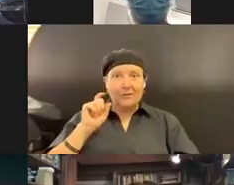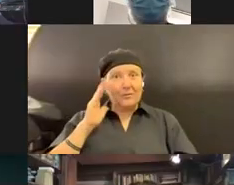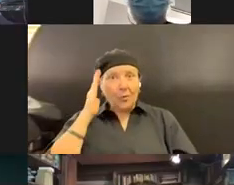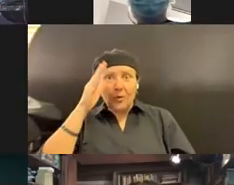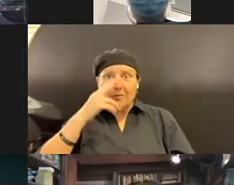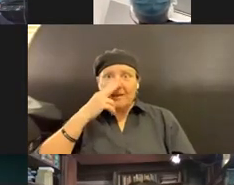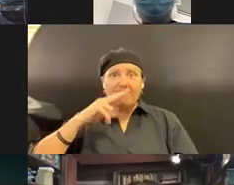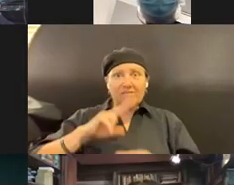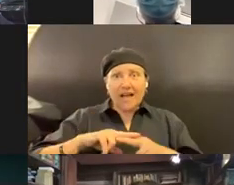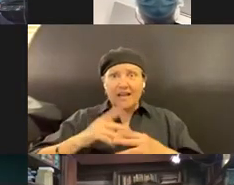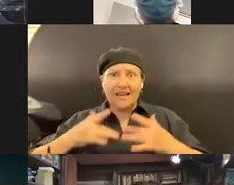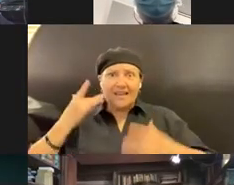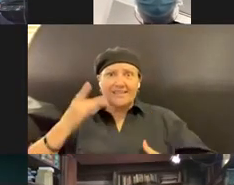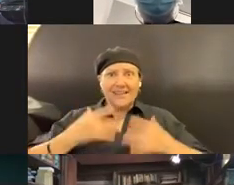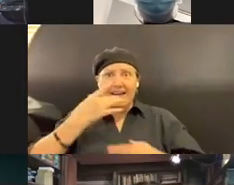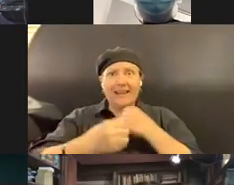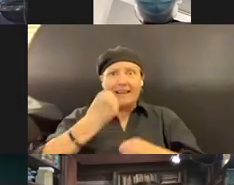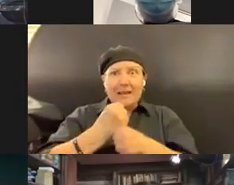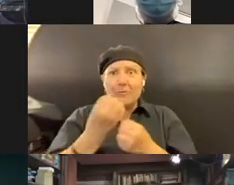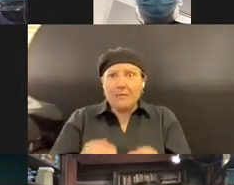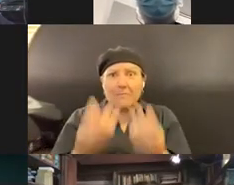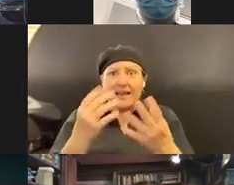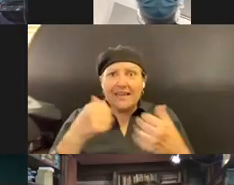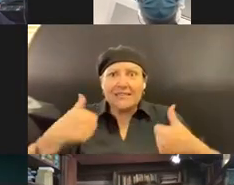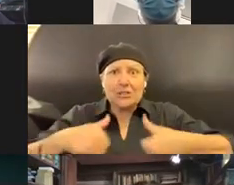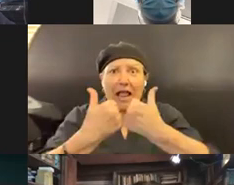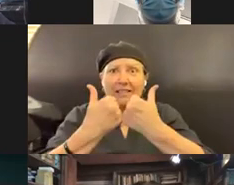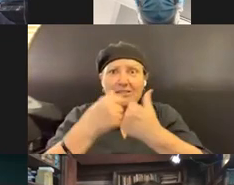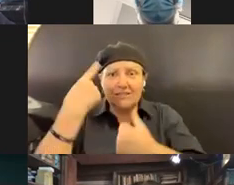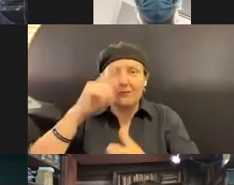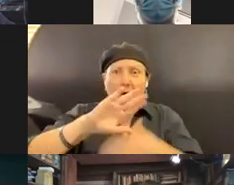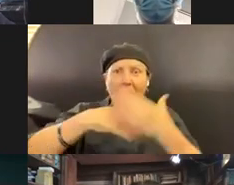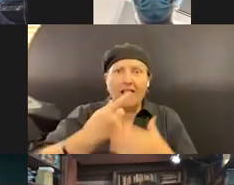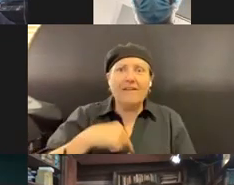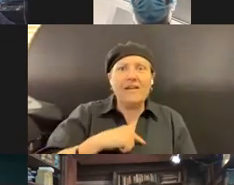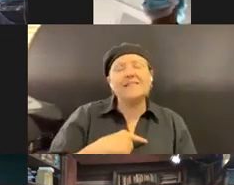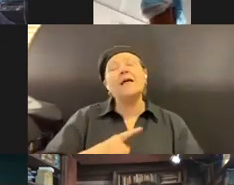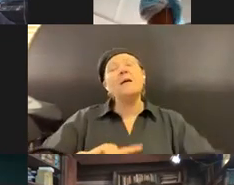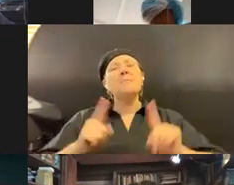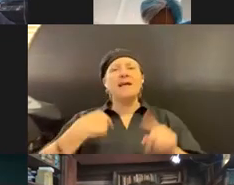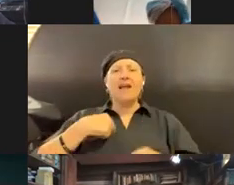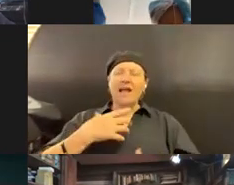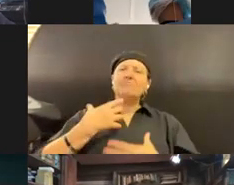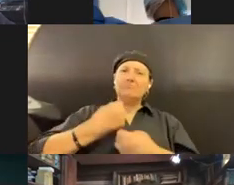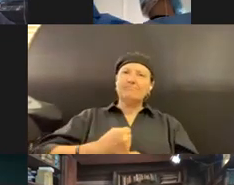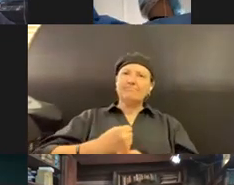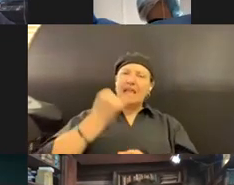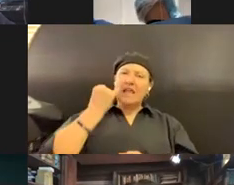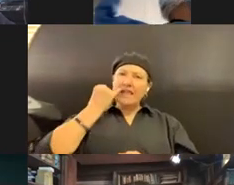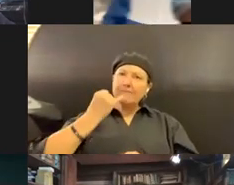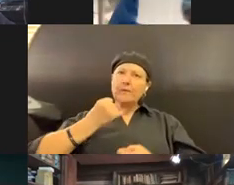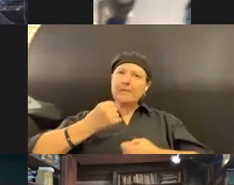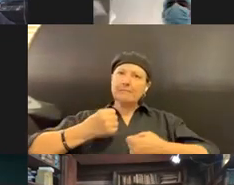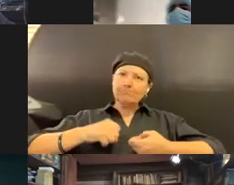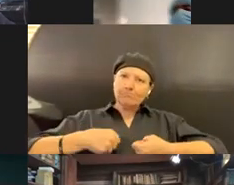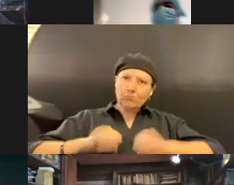many challenges for all of us. But I am confident that if we take that problem-solving disposition and that we lead